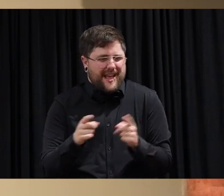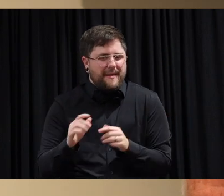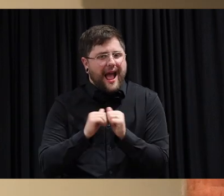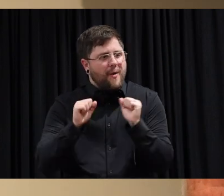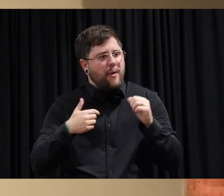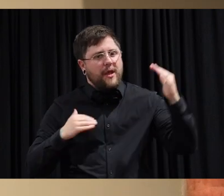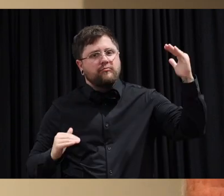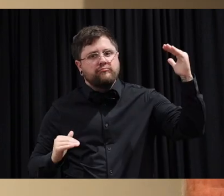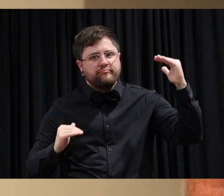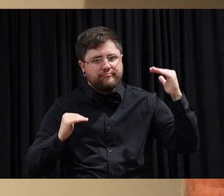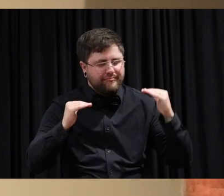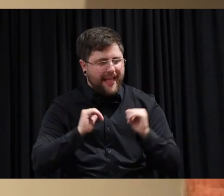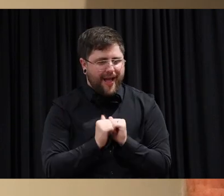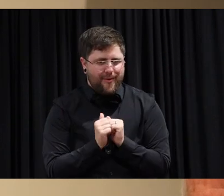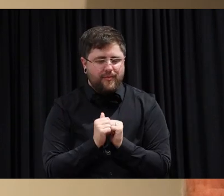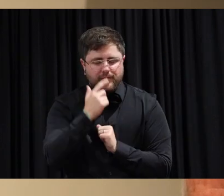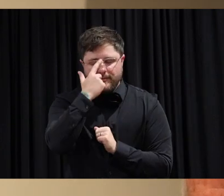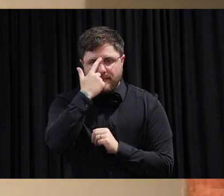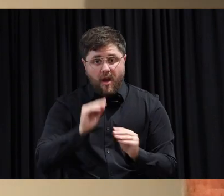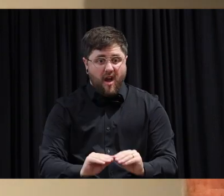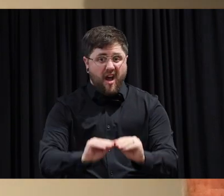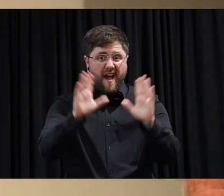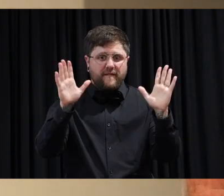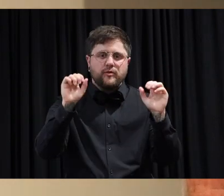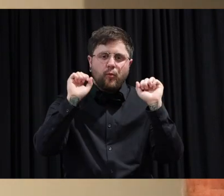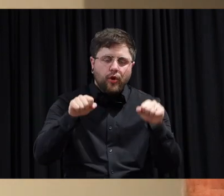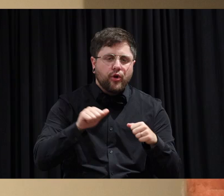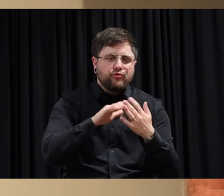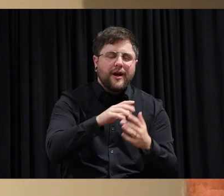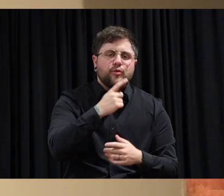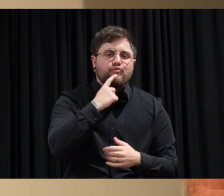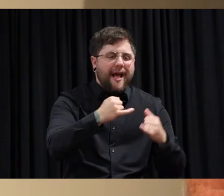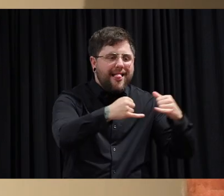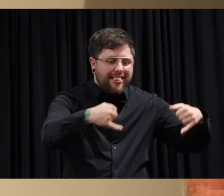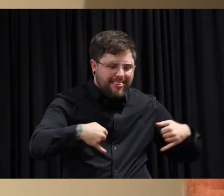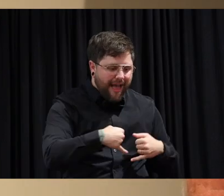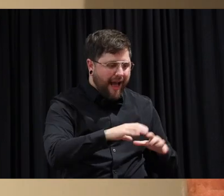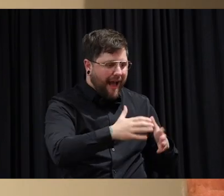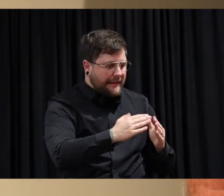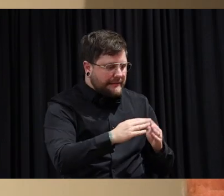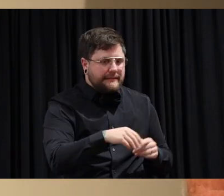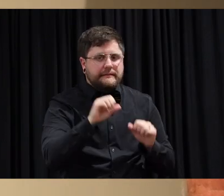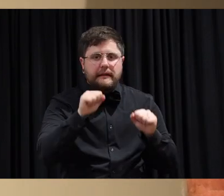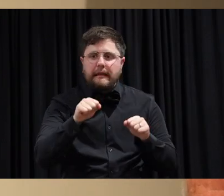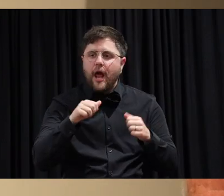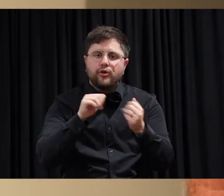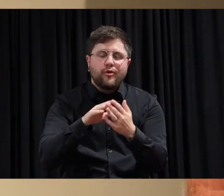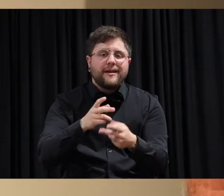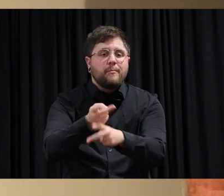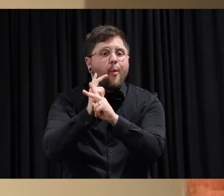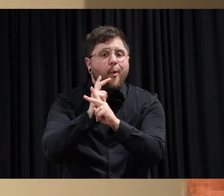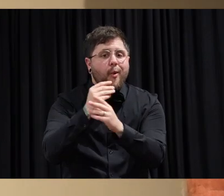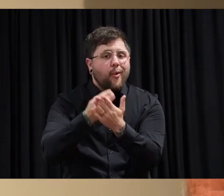them? The obvious answer is, you know, we could address redlining, we could talk about mortgage lending, we could talk about all of